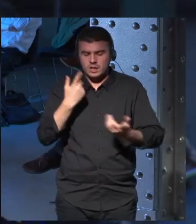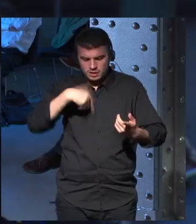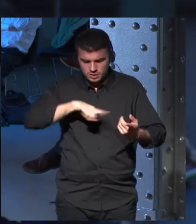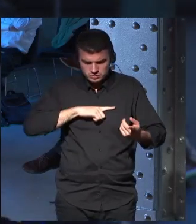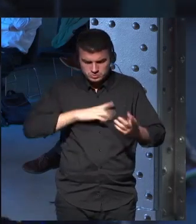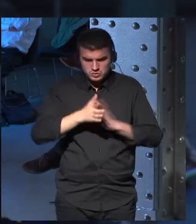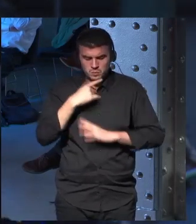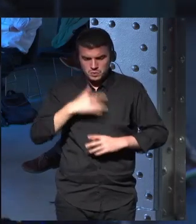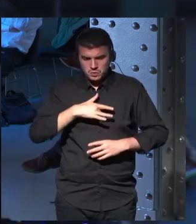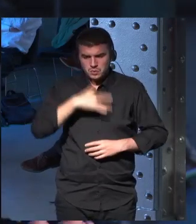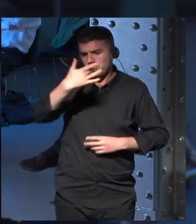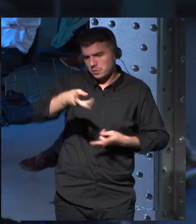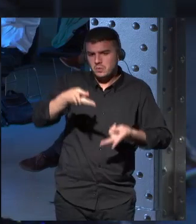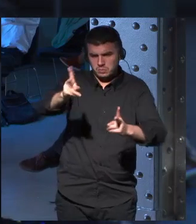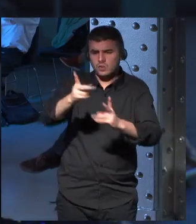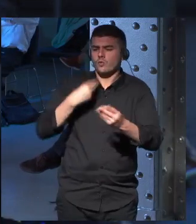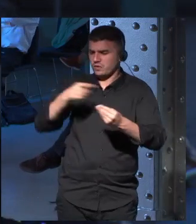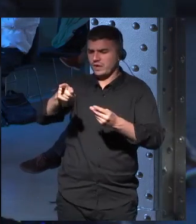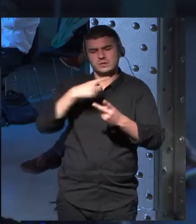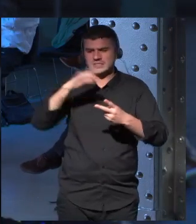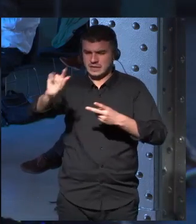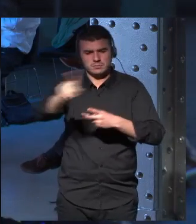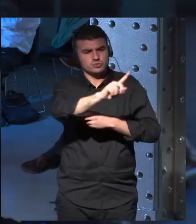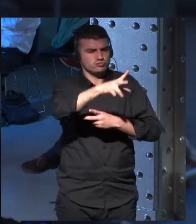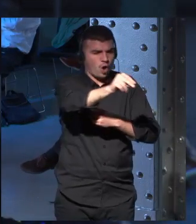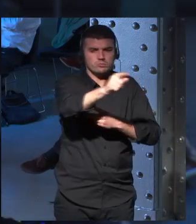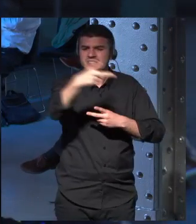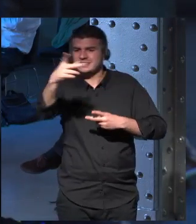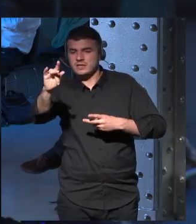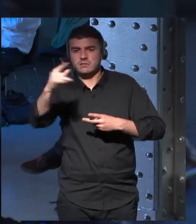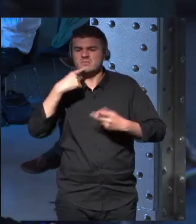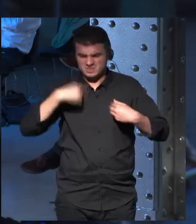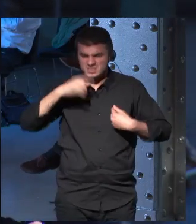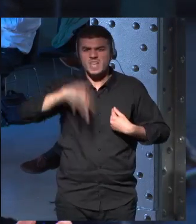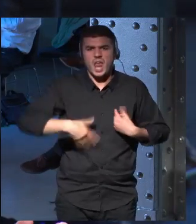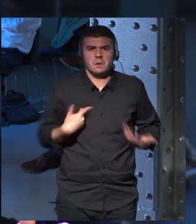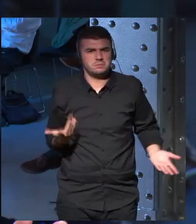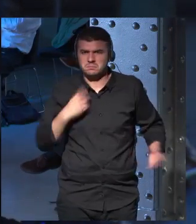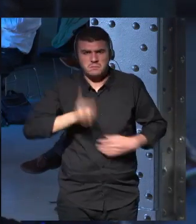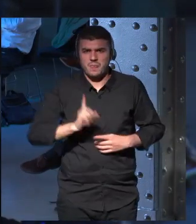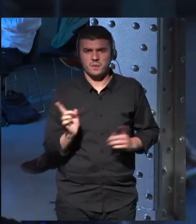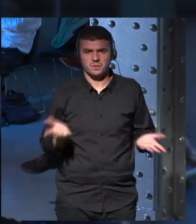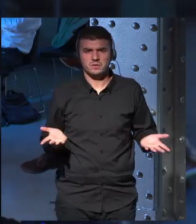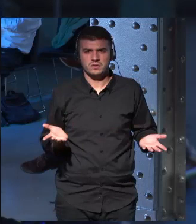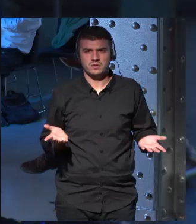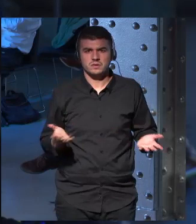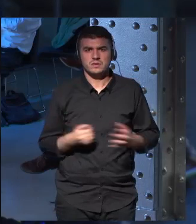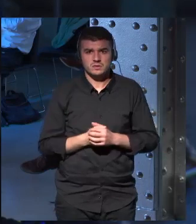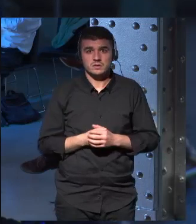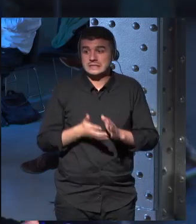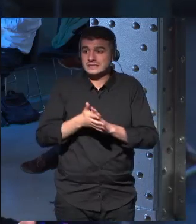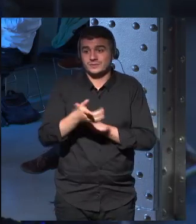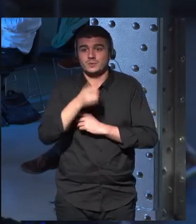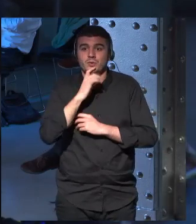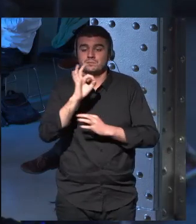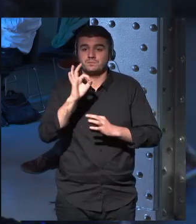will not? Let me mention, as I'm sure you've recognized, that this is one of the stronger arguments